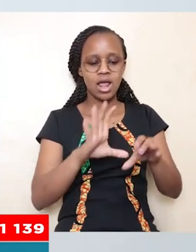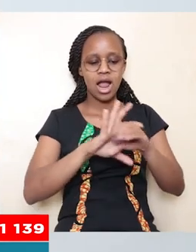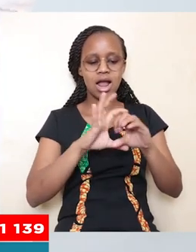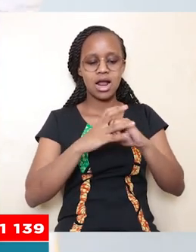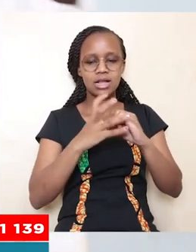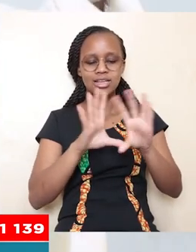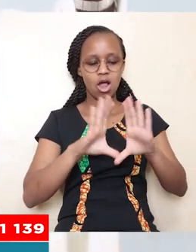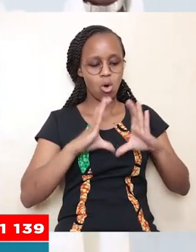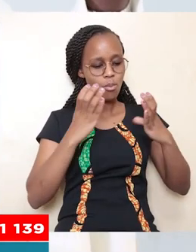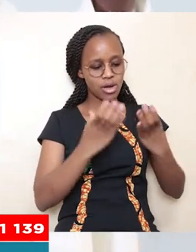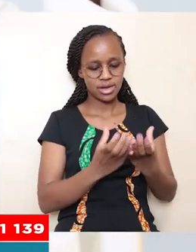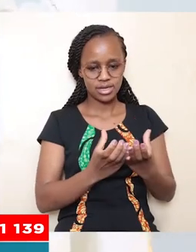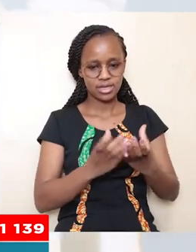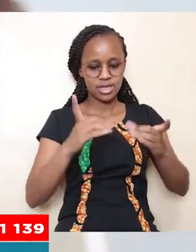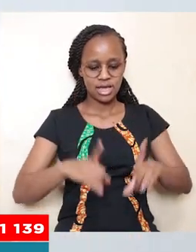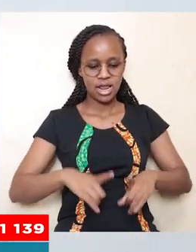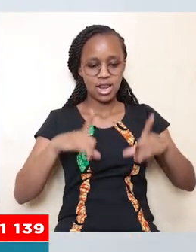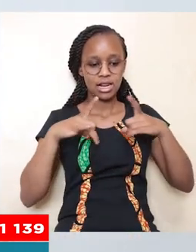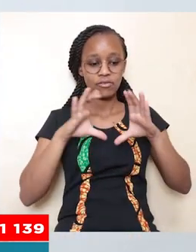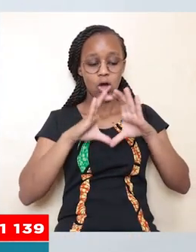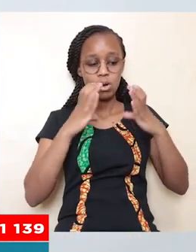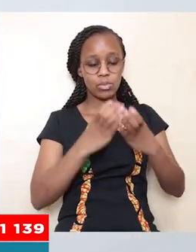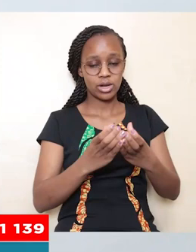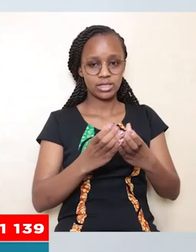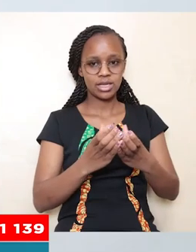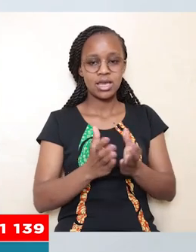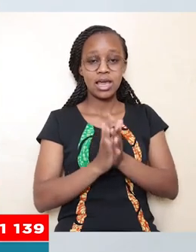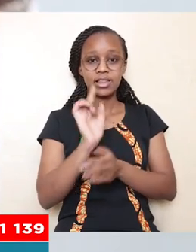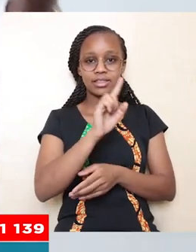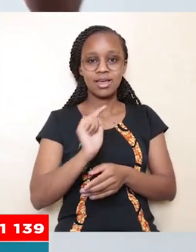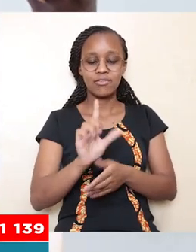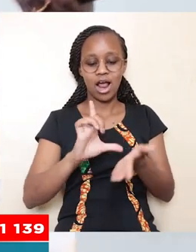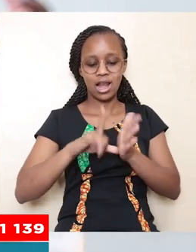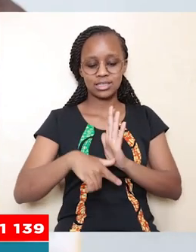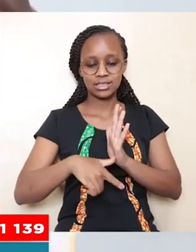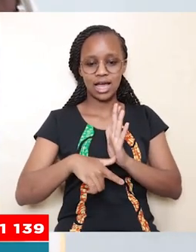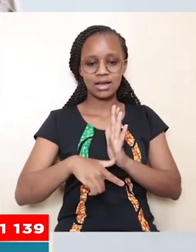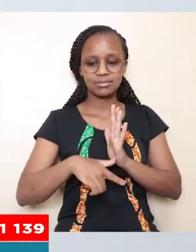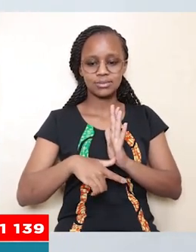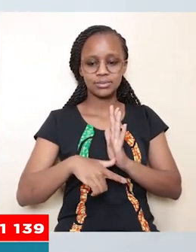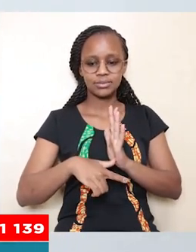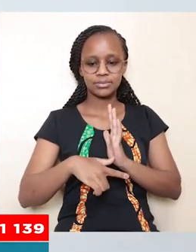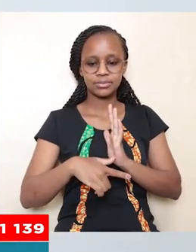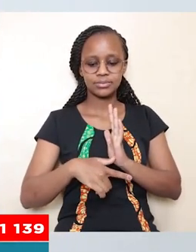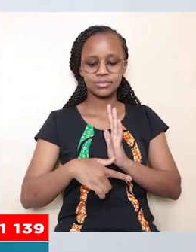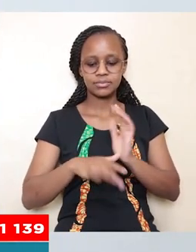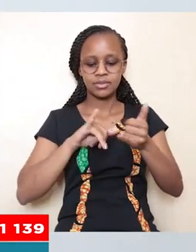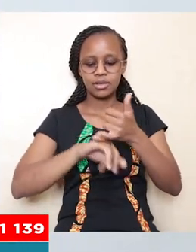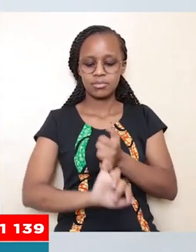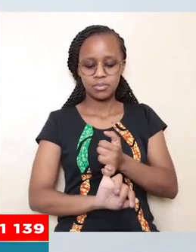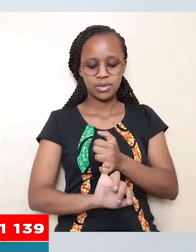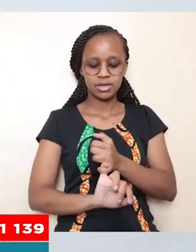Created by a community to live in a community. And therefore, when later now, when marriage